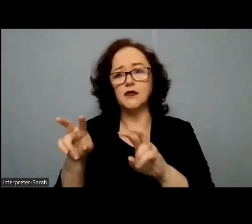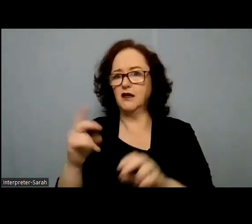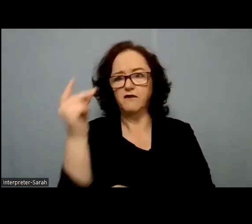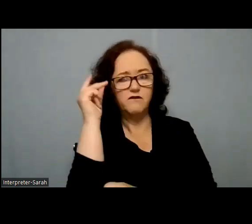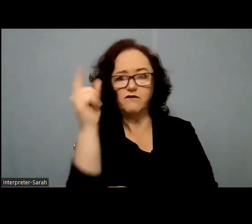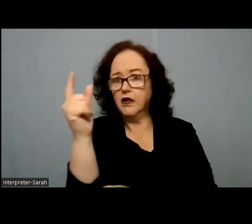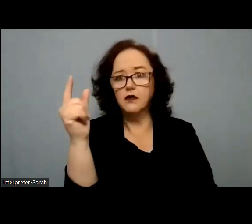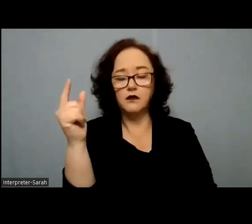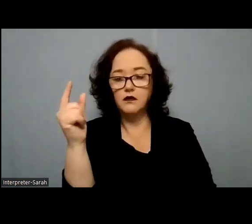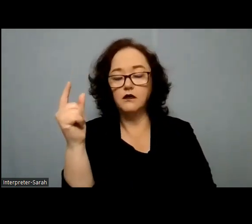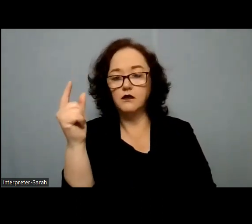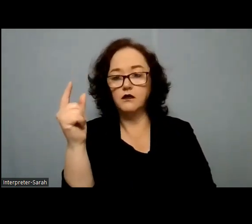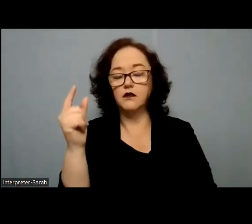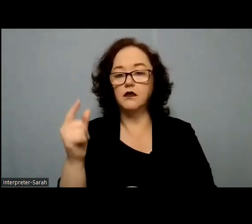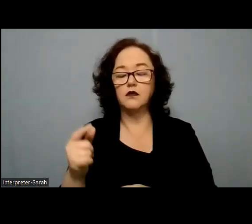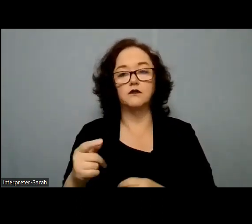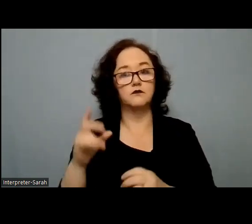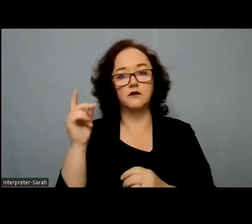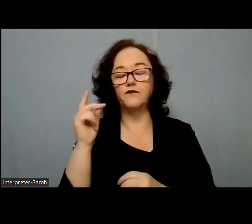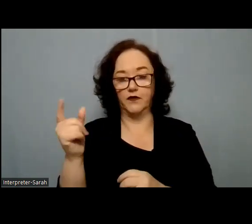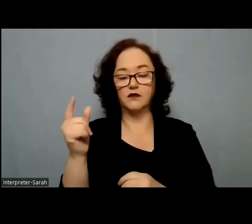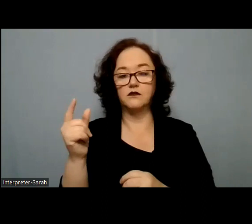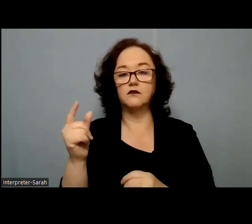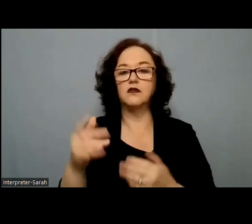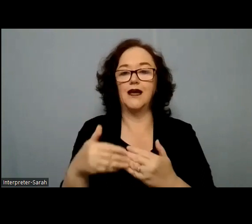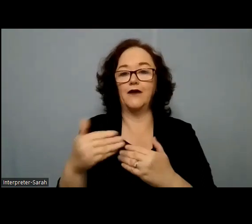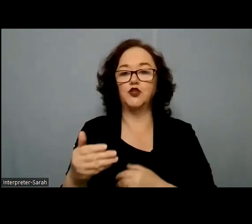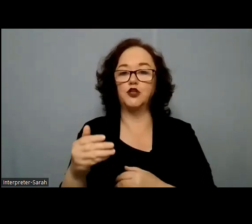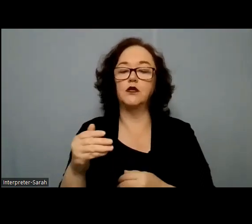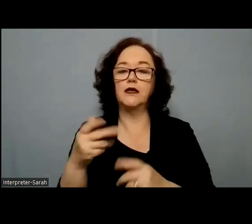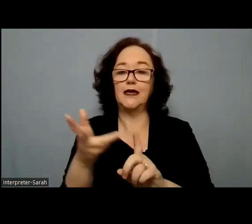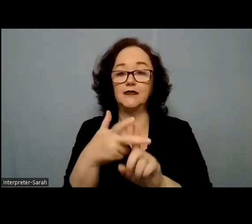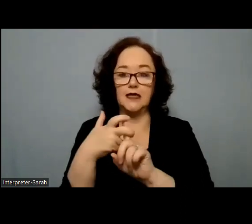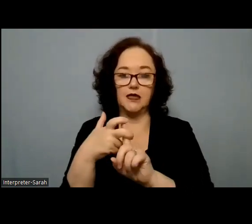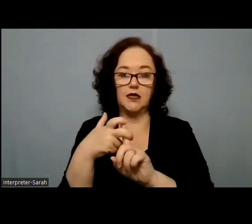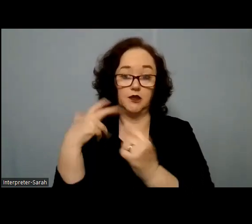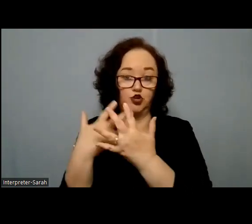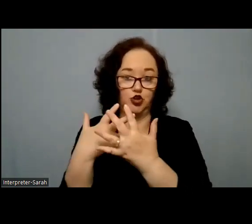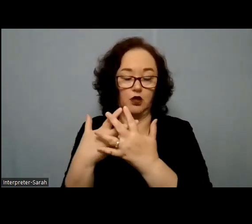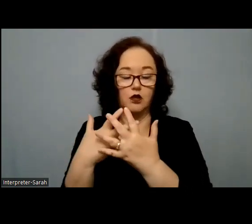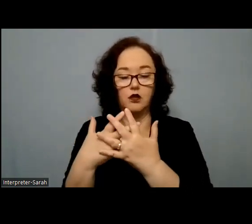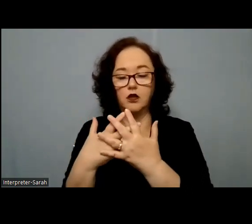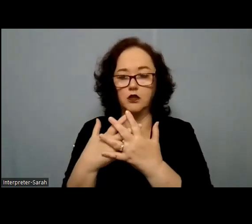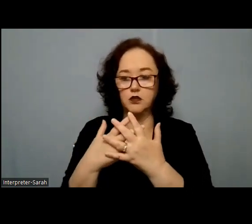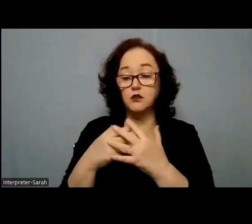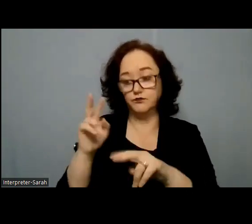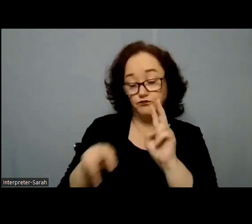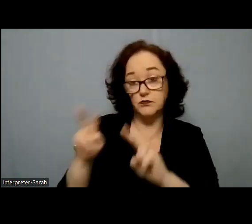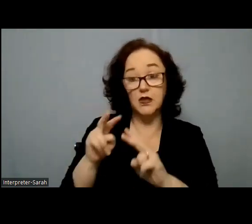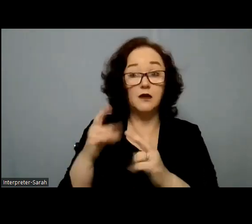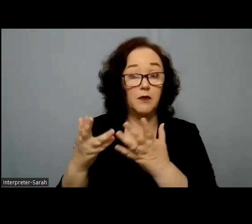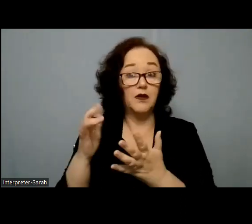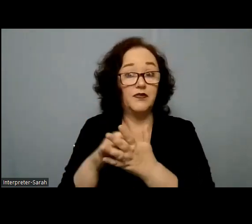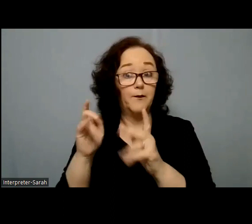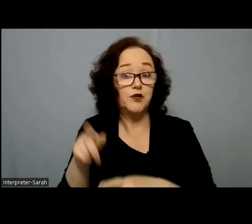as they can possibly be after an intake into the jail, so that persons may either be diverted and or we